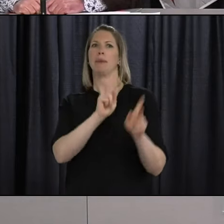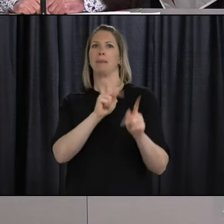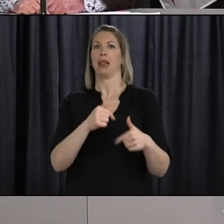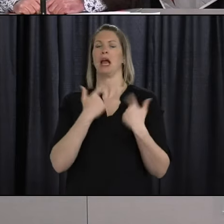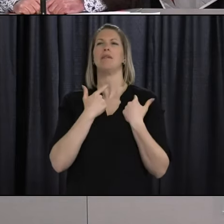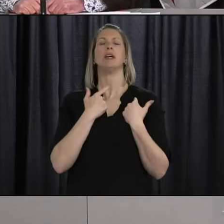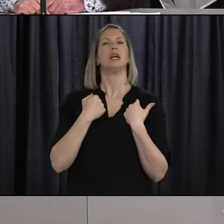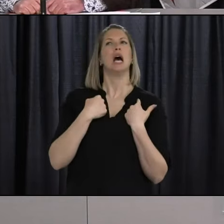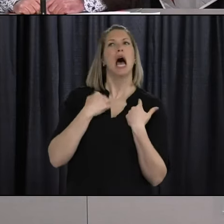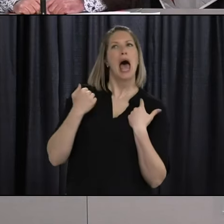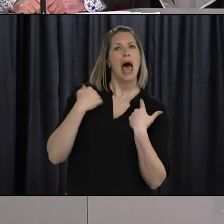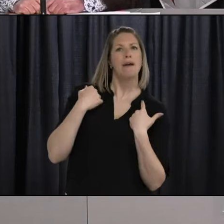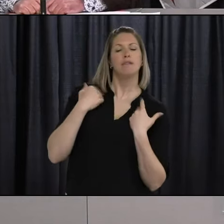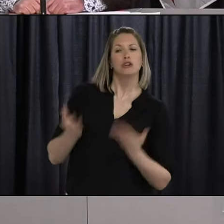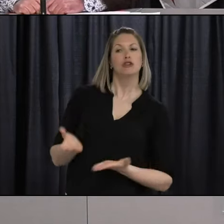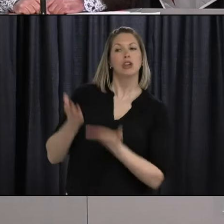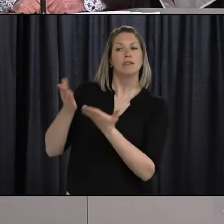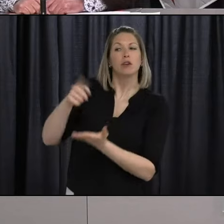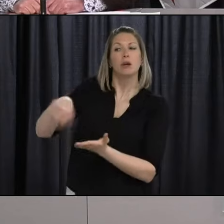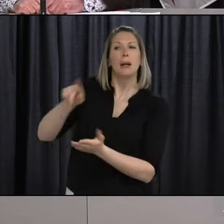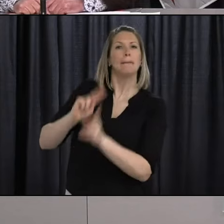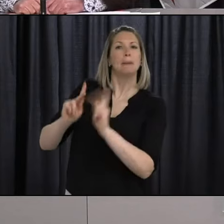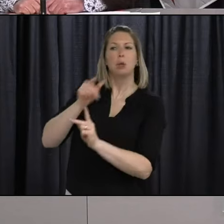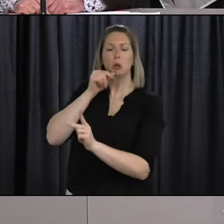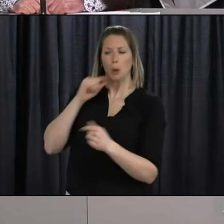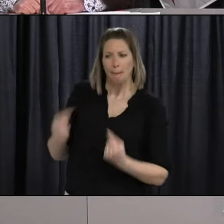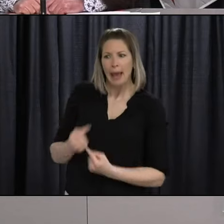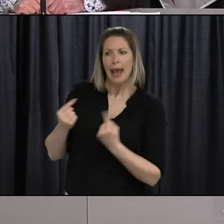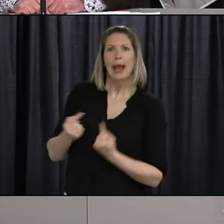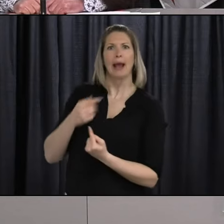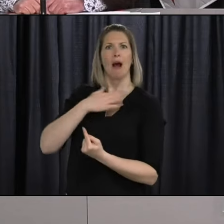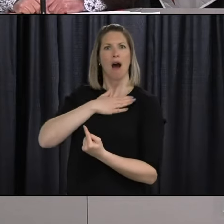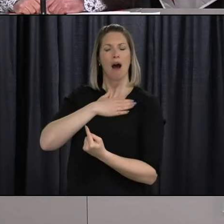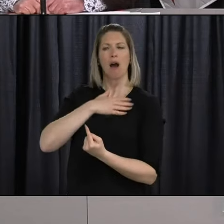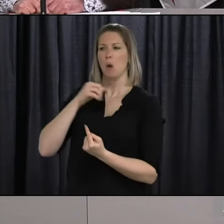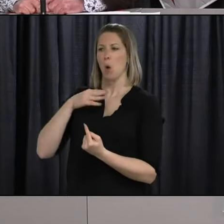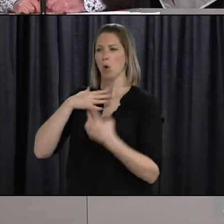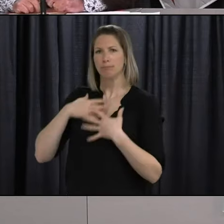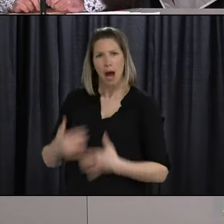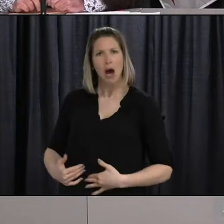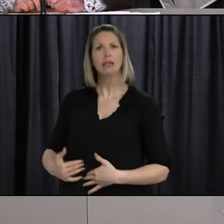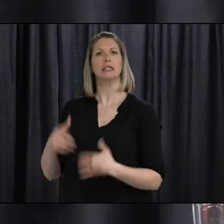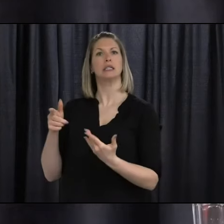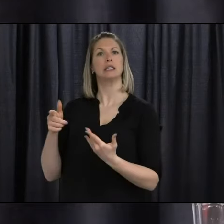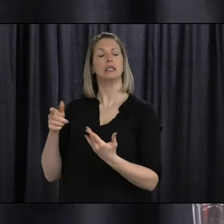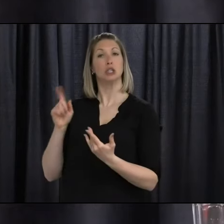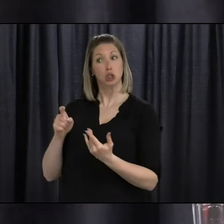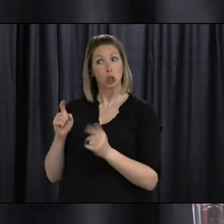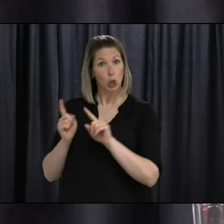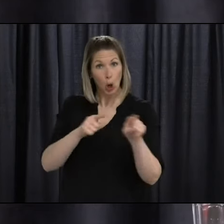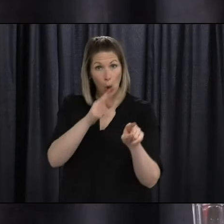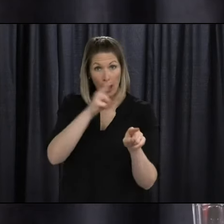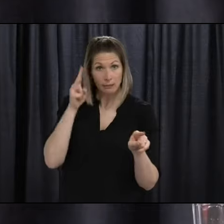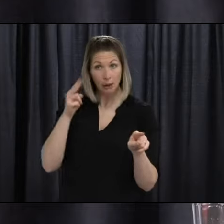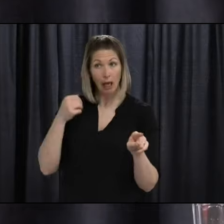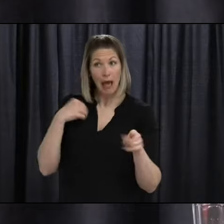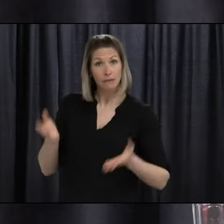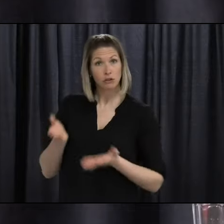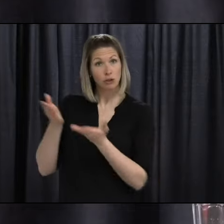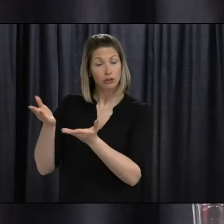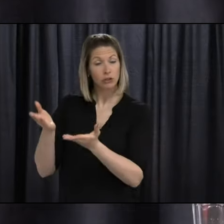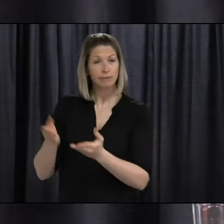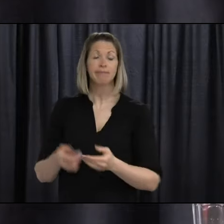terms of making sure that the system is still treating people with urgent needs? The system is still there for people with urgent needs, and I